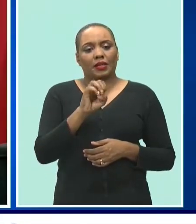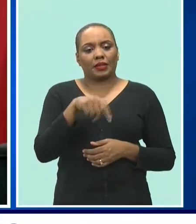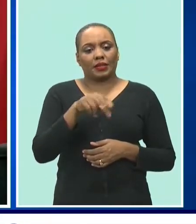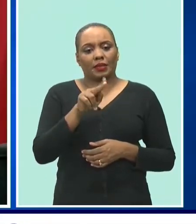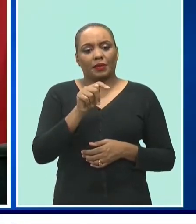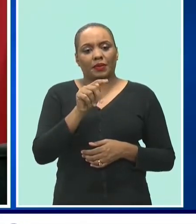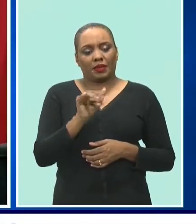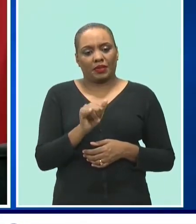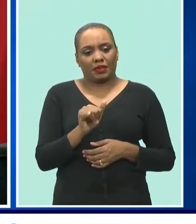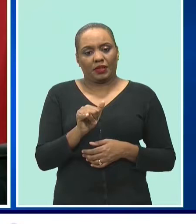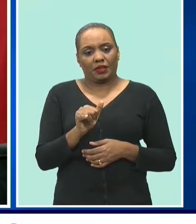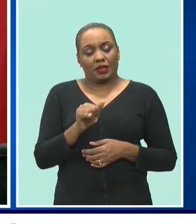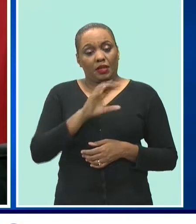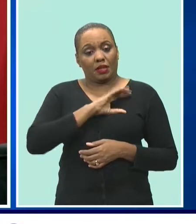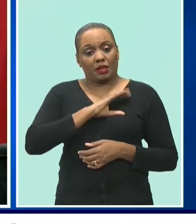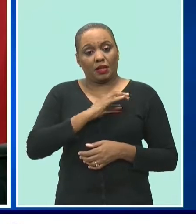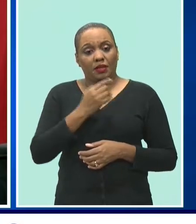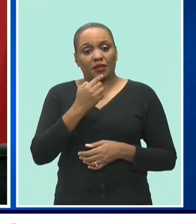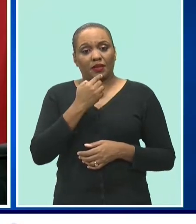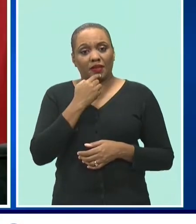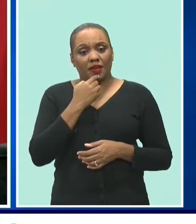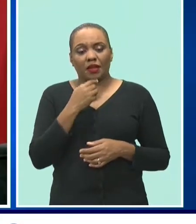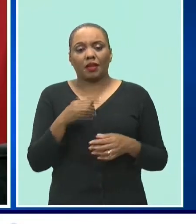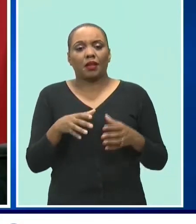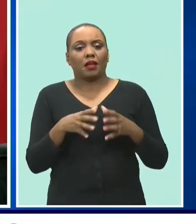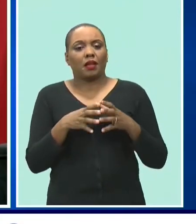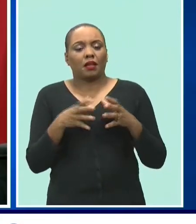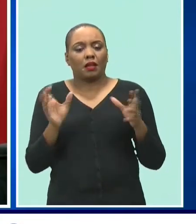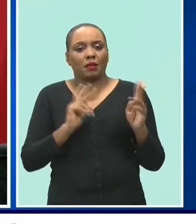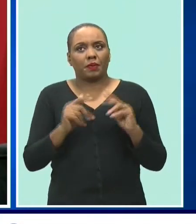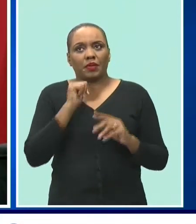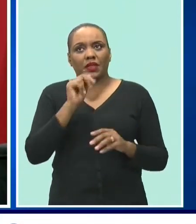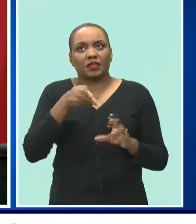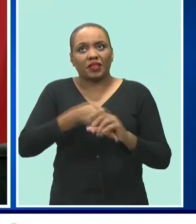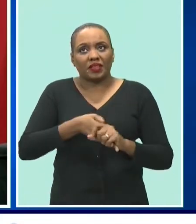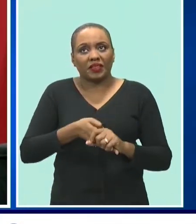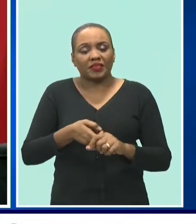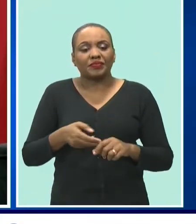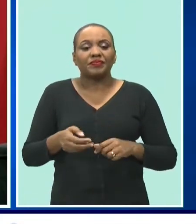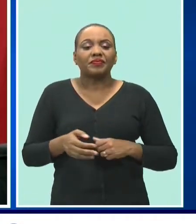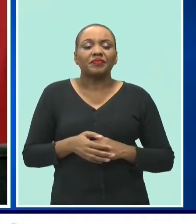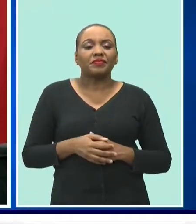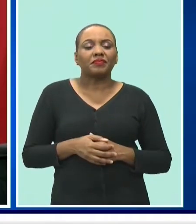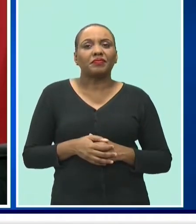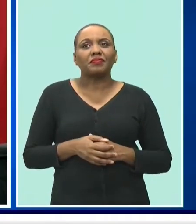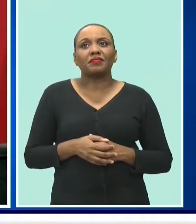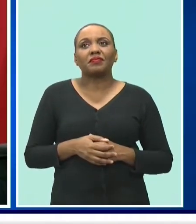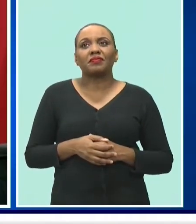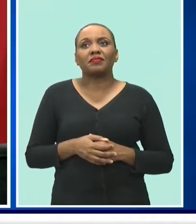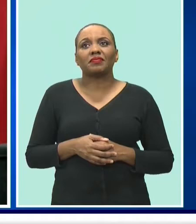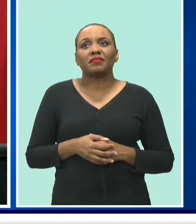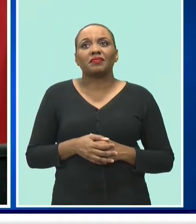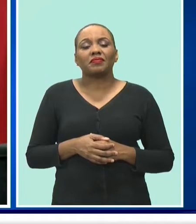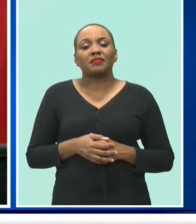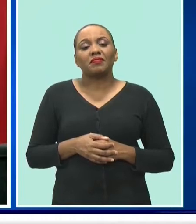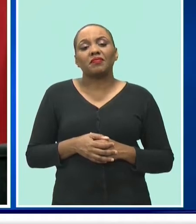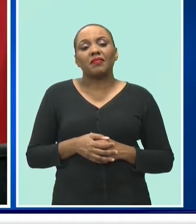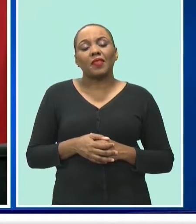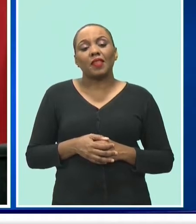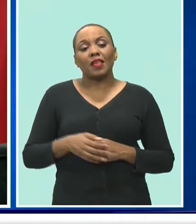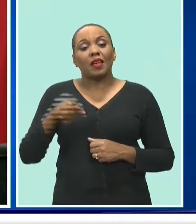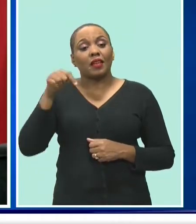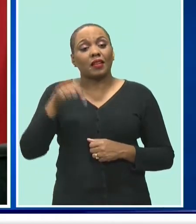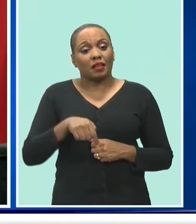band's existence is under threat due to low enlisting numbers. Like the general force, this institution is